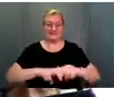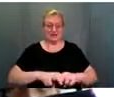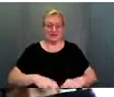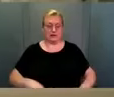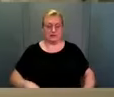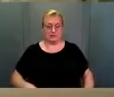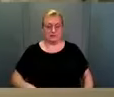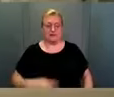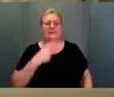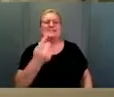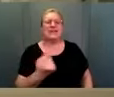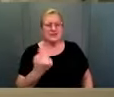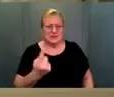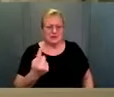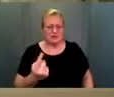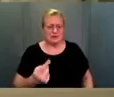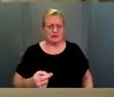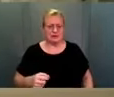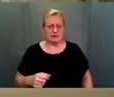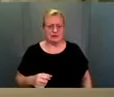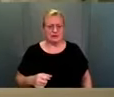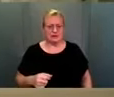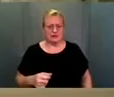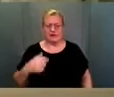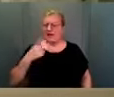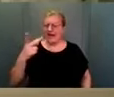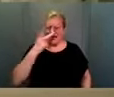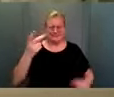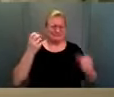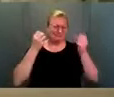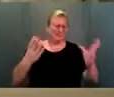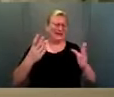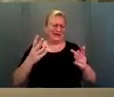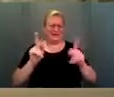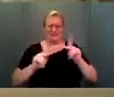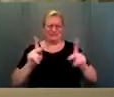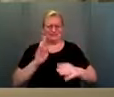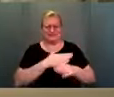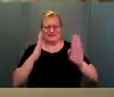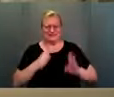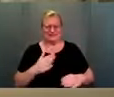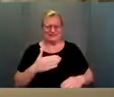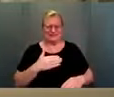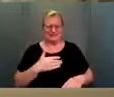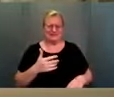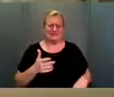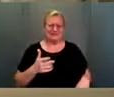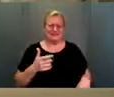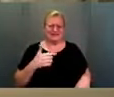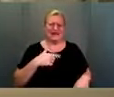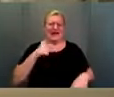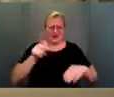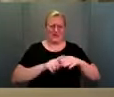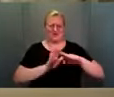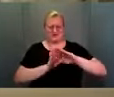you something. I've seen them come and I've seen them go. I've been to your country, I roll it up and smoke it with Marley.